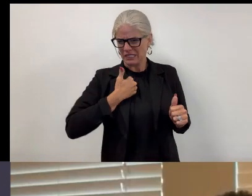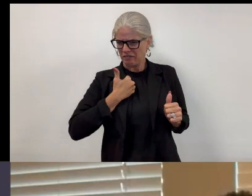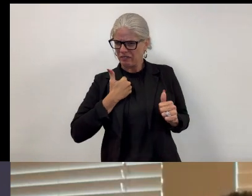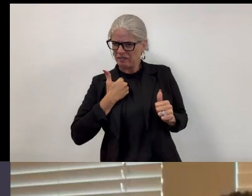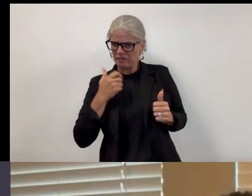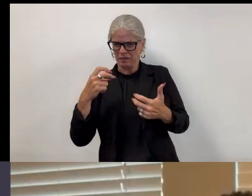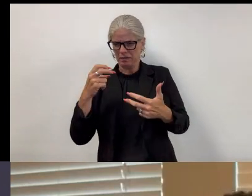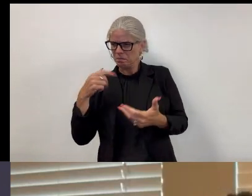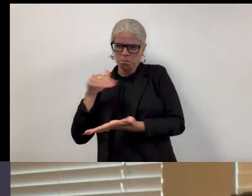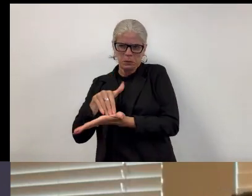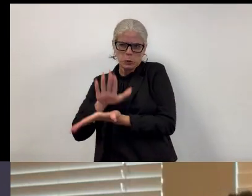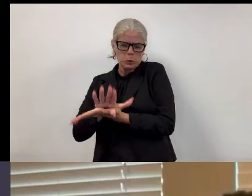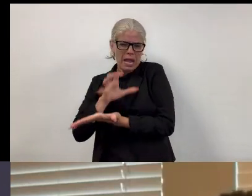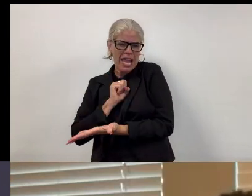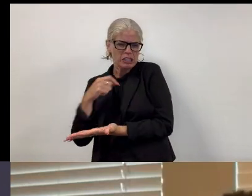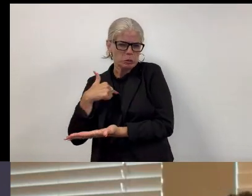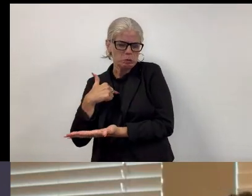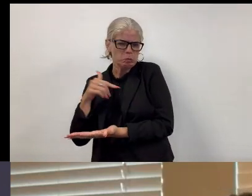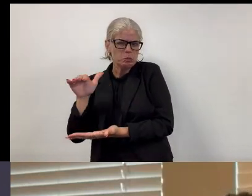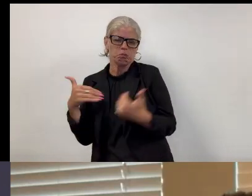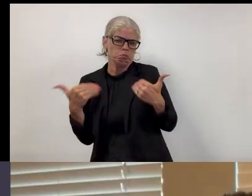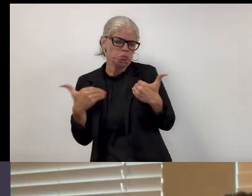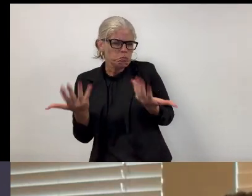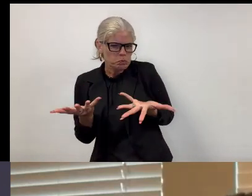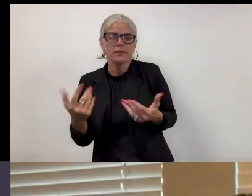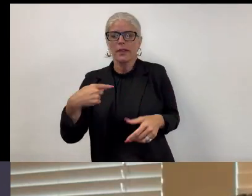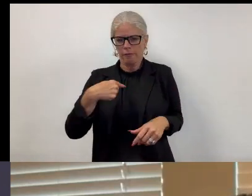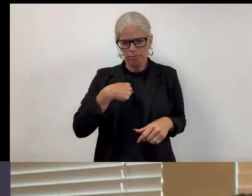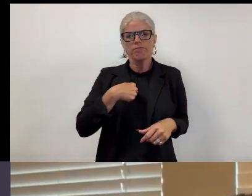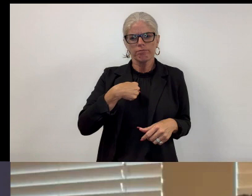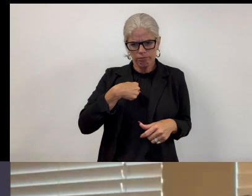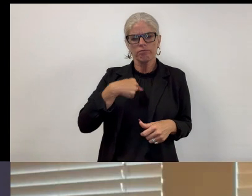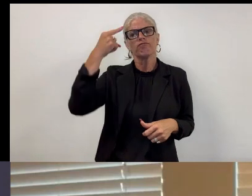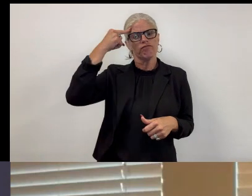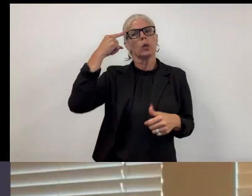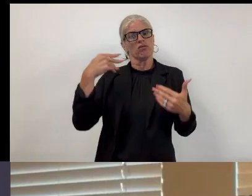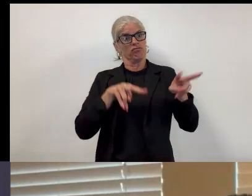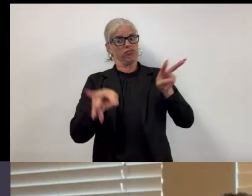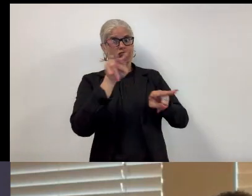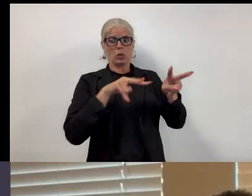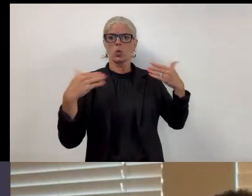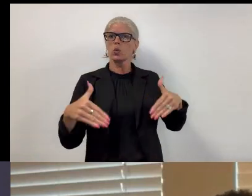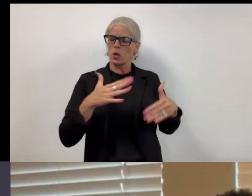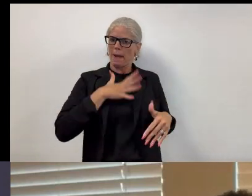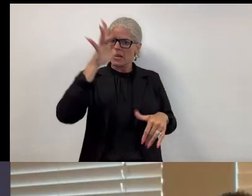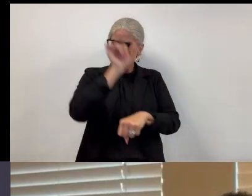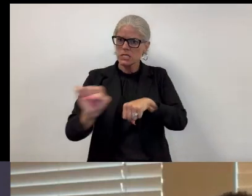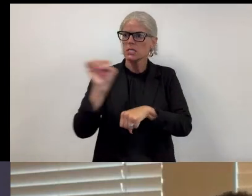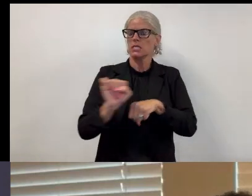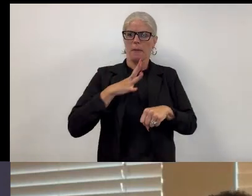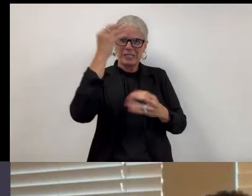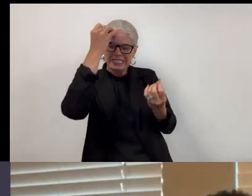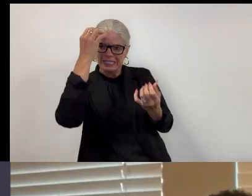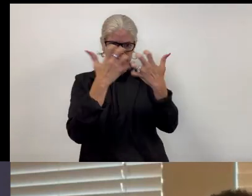And I was probably in middle school by the time I realized how much extra like effort and energy